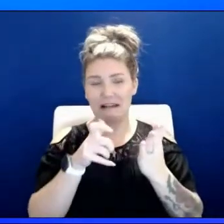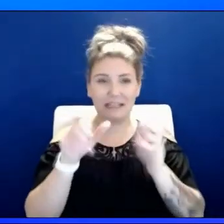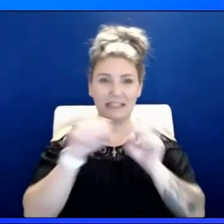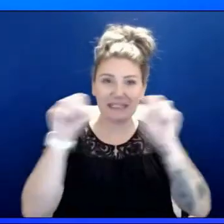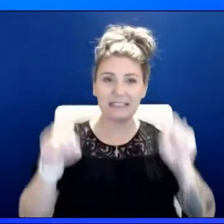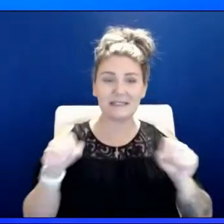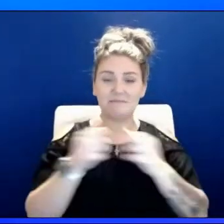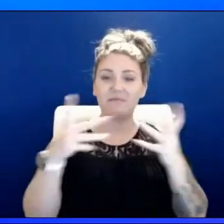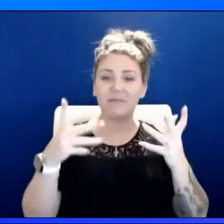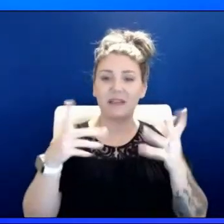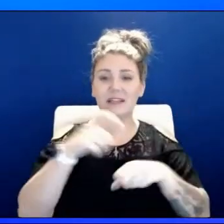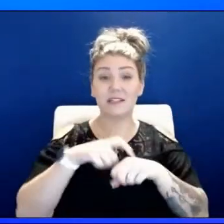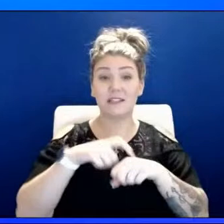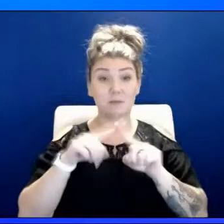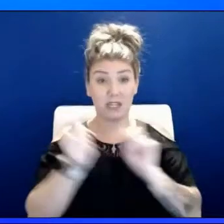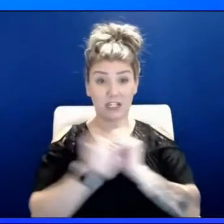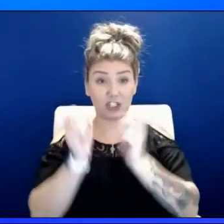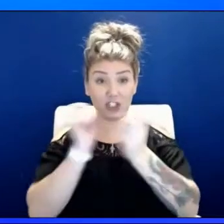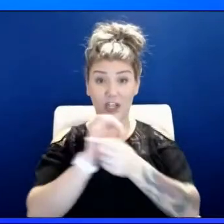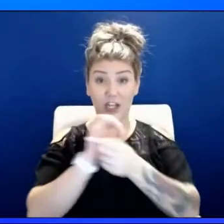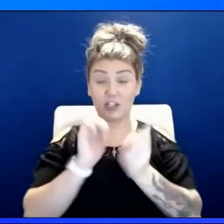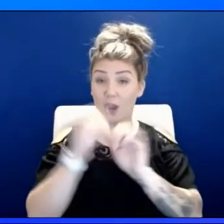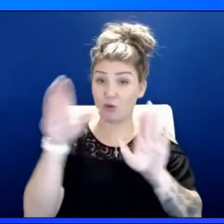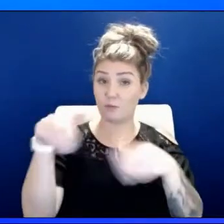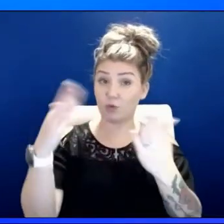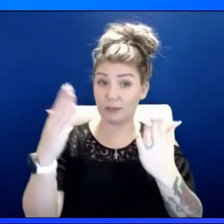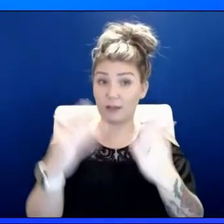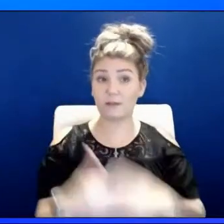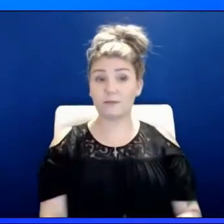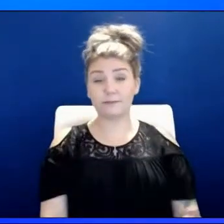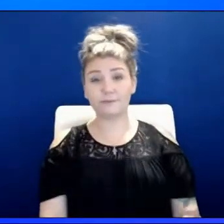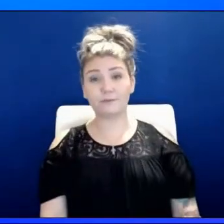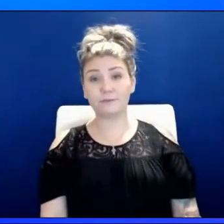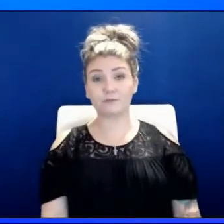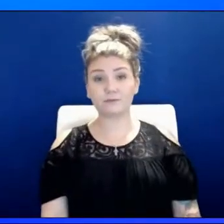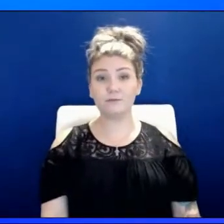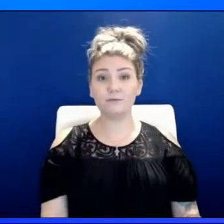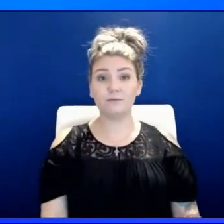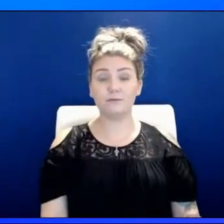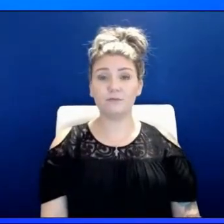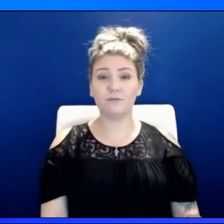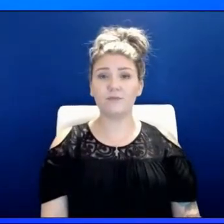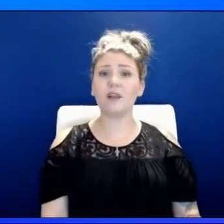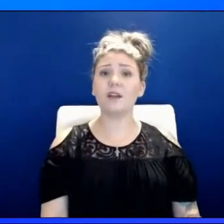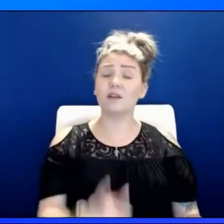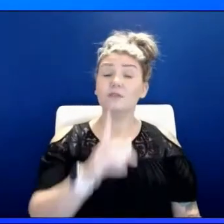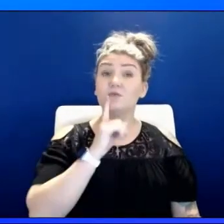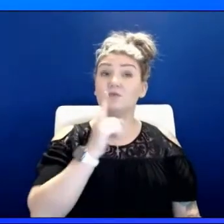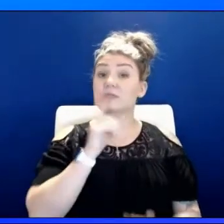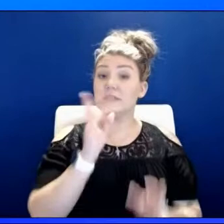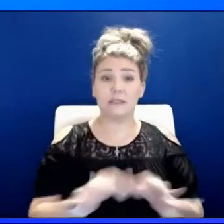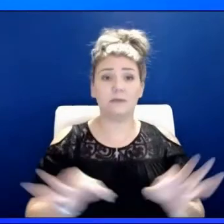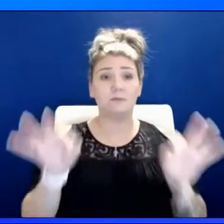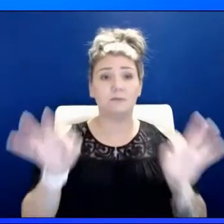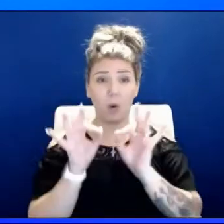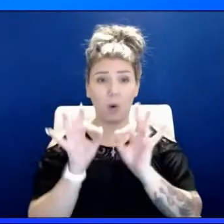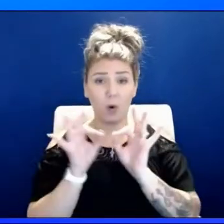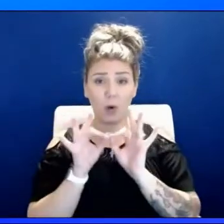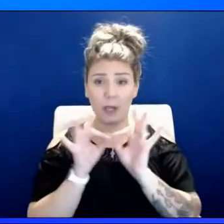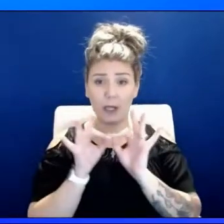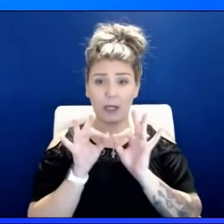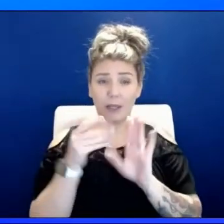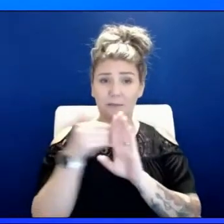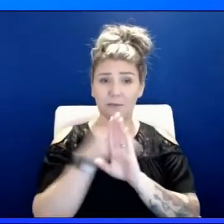it changes how you present things. And so I think it's ultimately very important. You know, the preprint